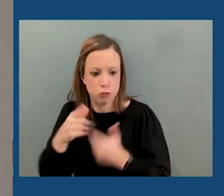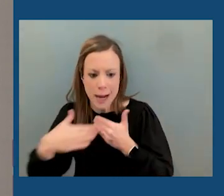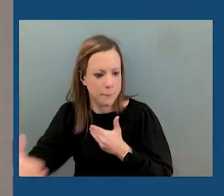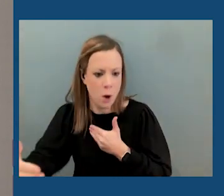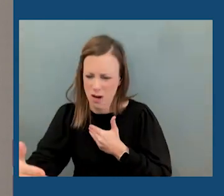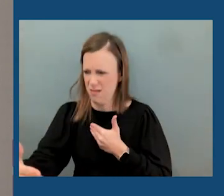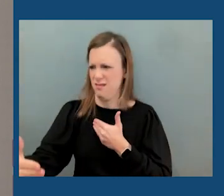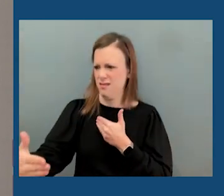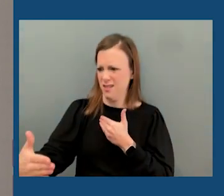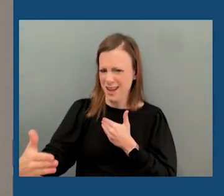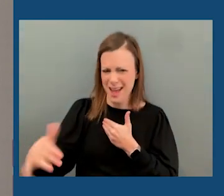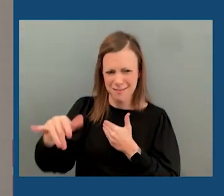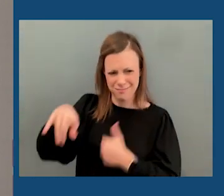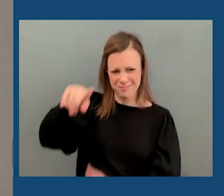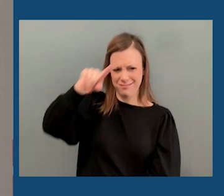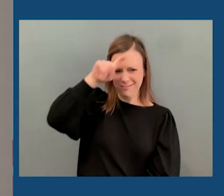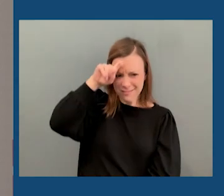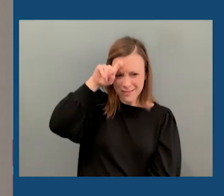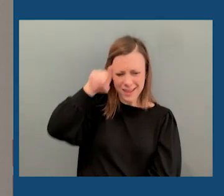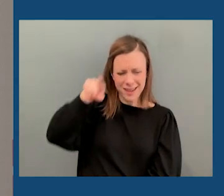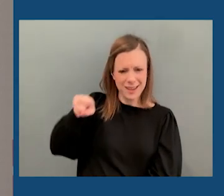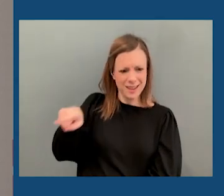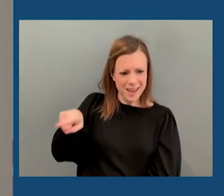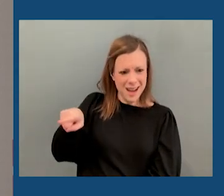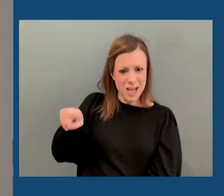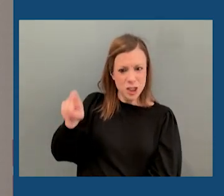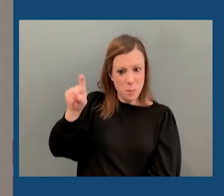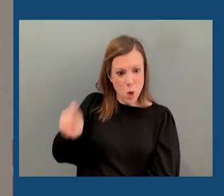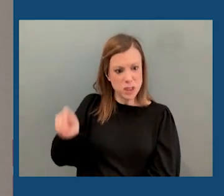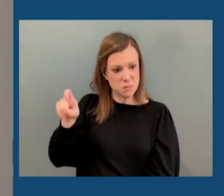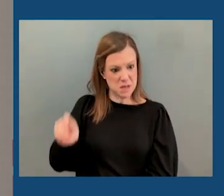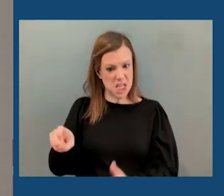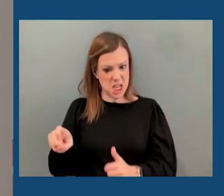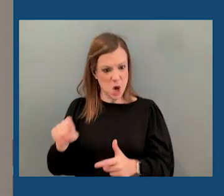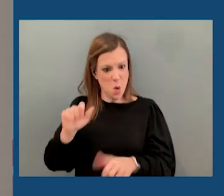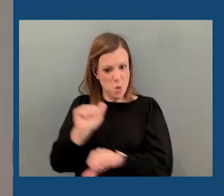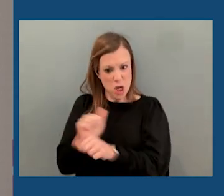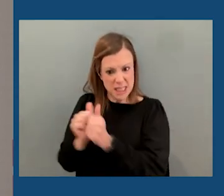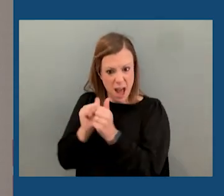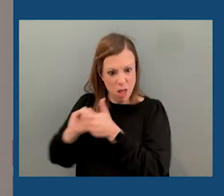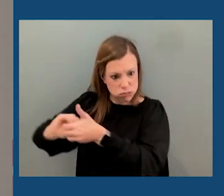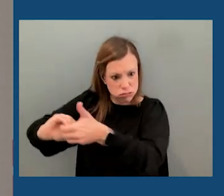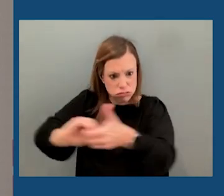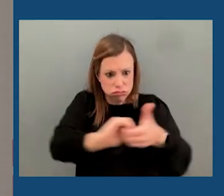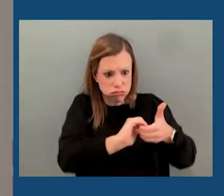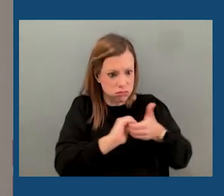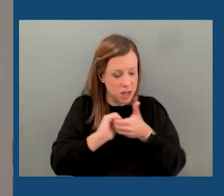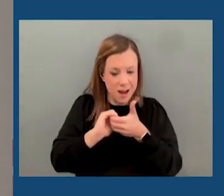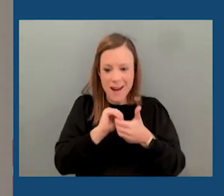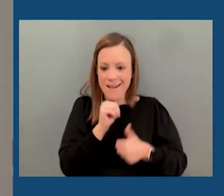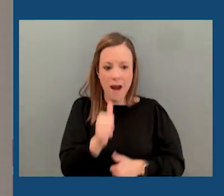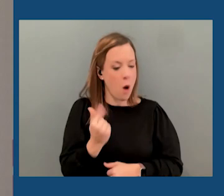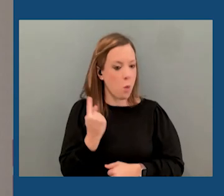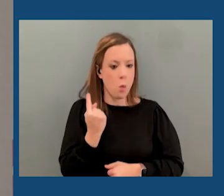bipartisanship that was supposed to be part of our caucus, not one Republican.